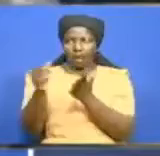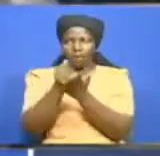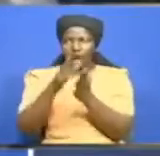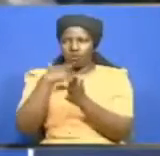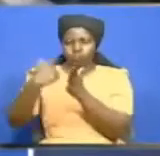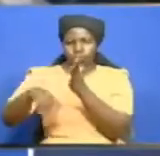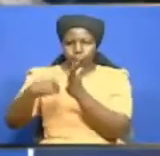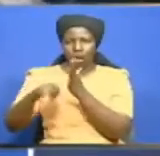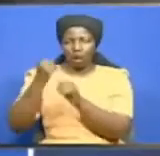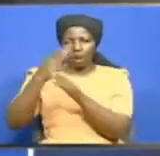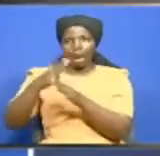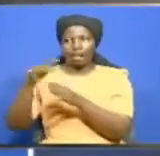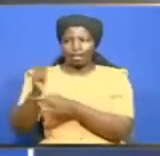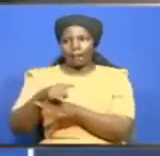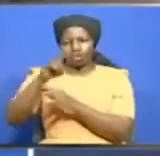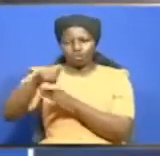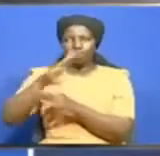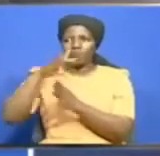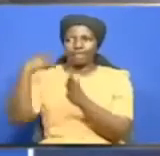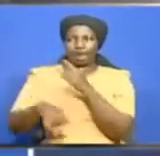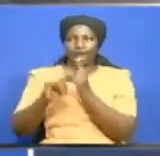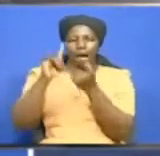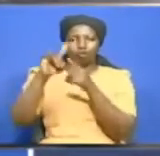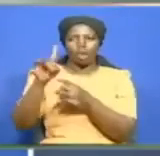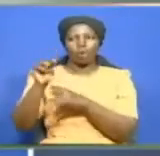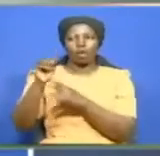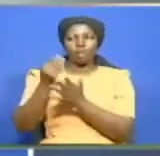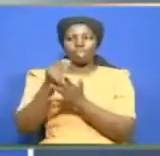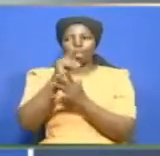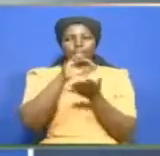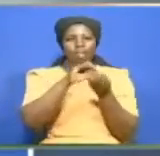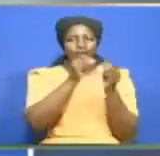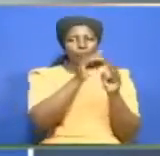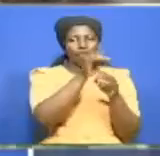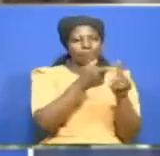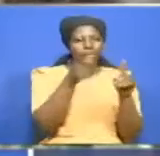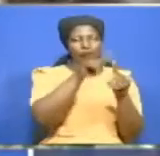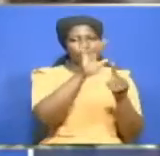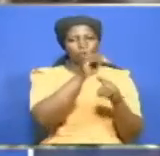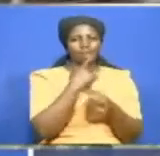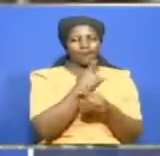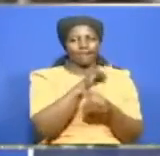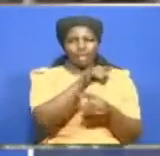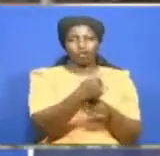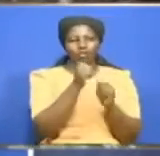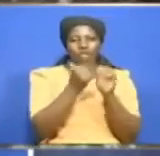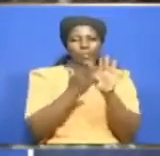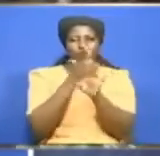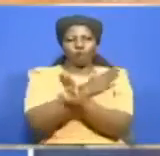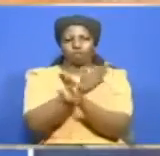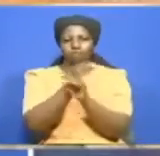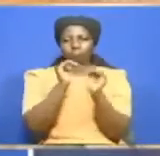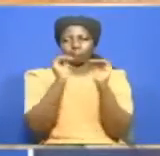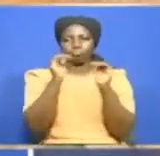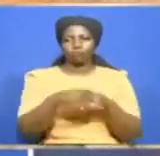salary is liable to be fined up to 1 million shillings, the figure having been revised upward from 100,000 shillings that was previously the threshold.